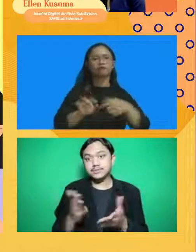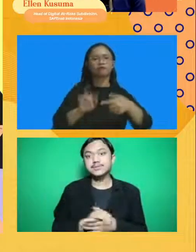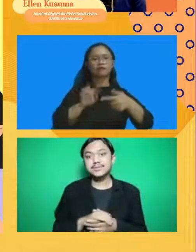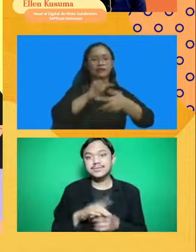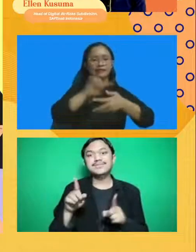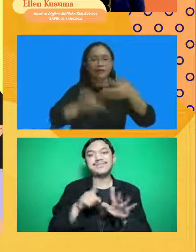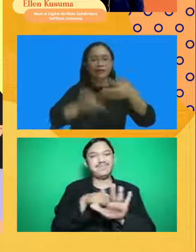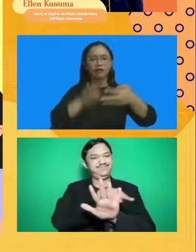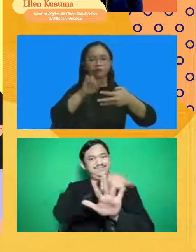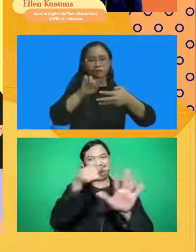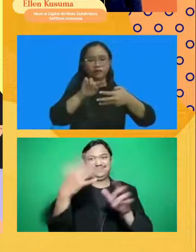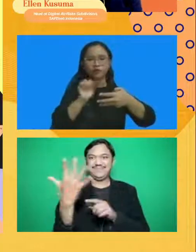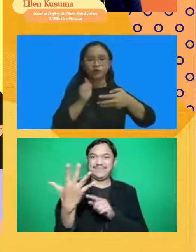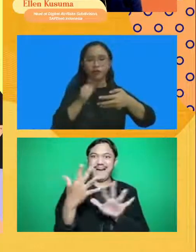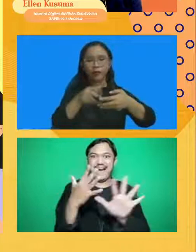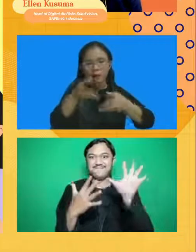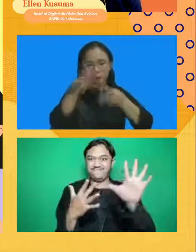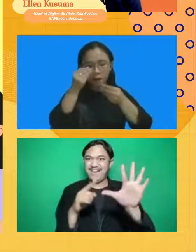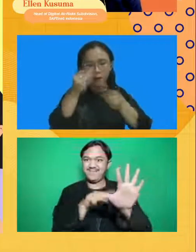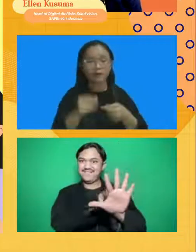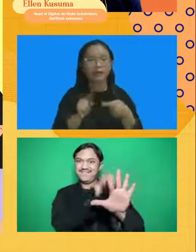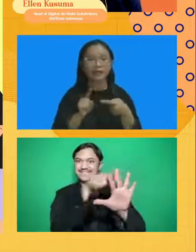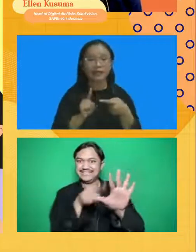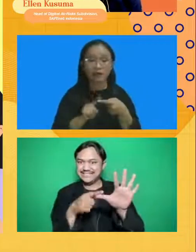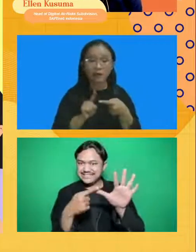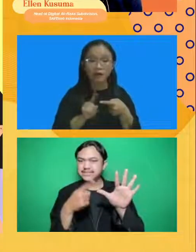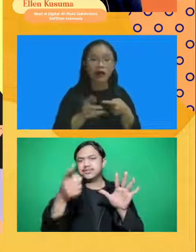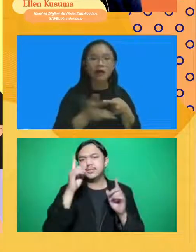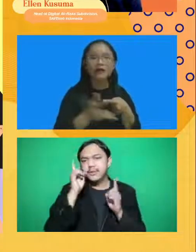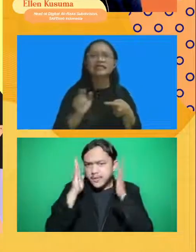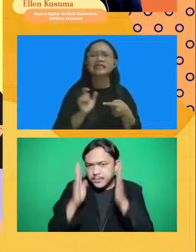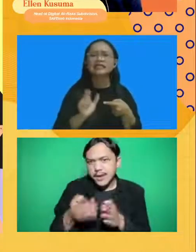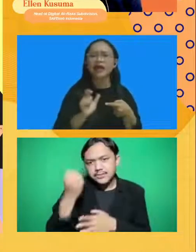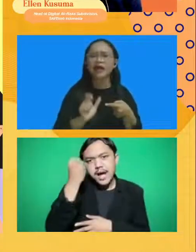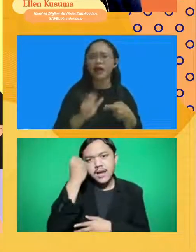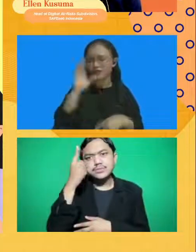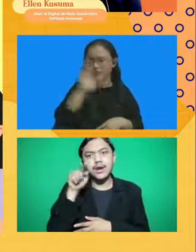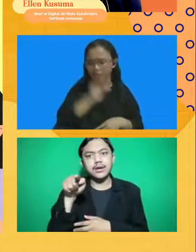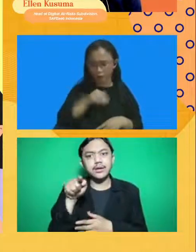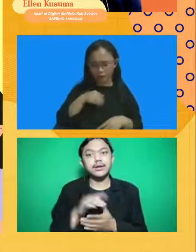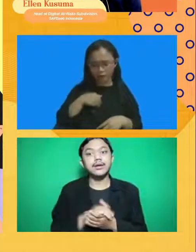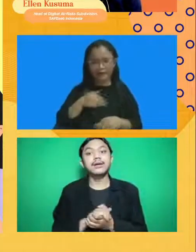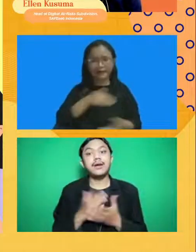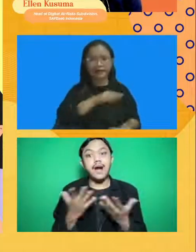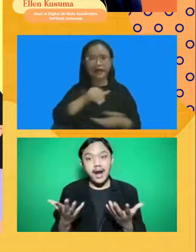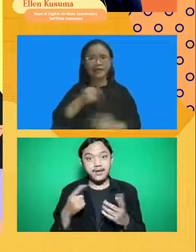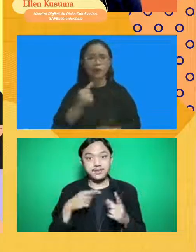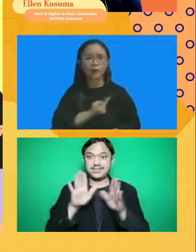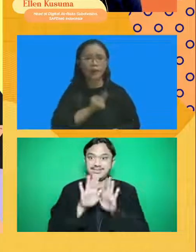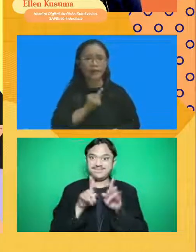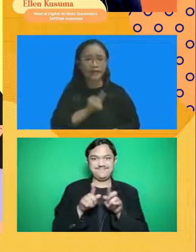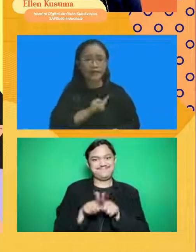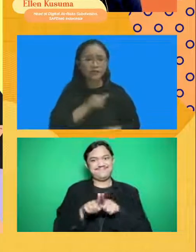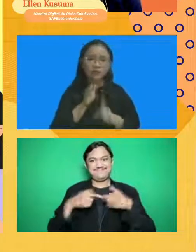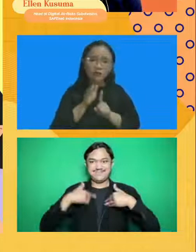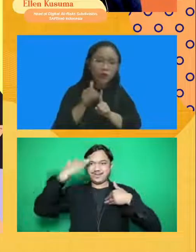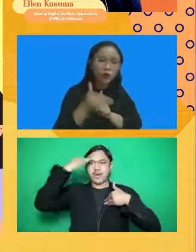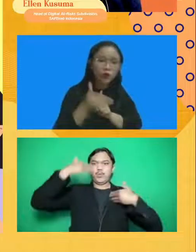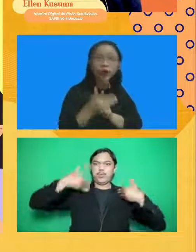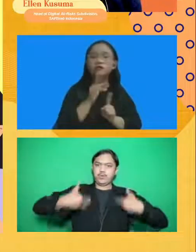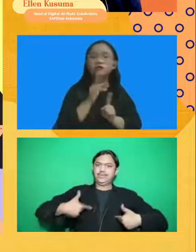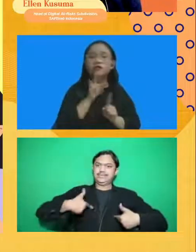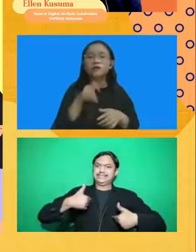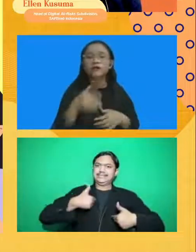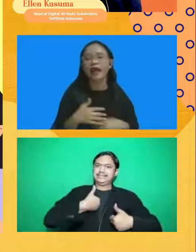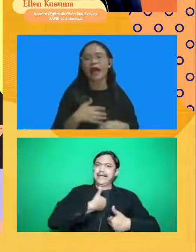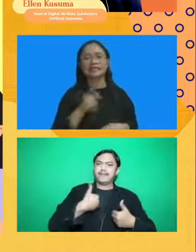me. So first, about how to develop a guidance for privacy, data protection, and safety, we need to identify